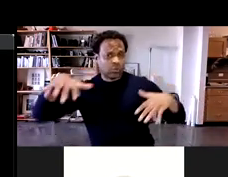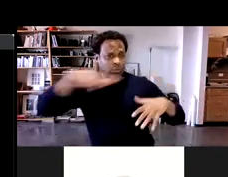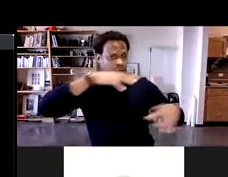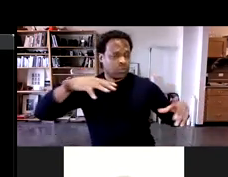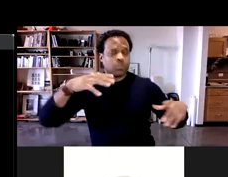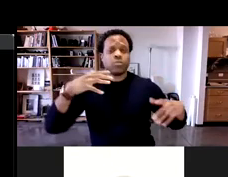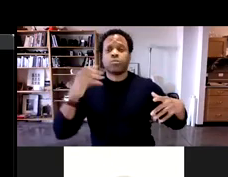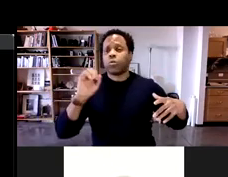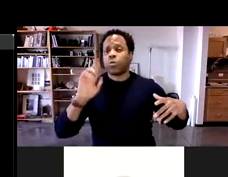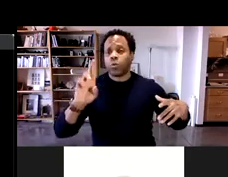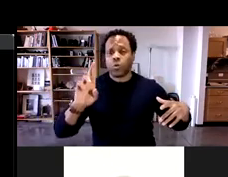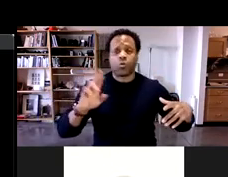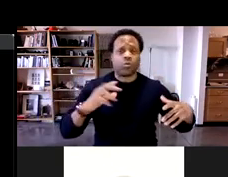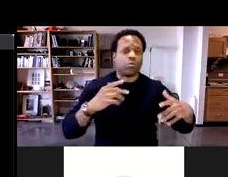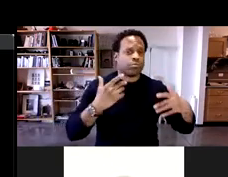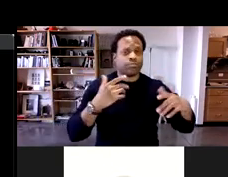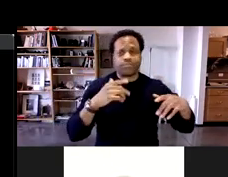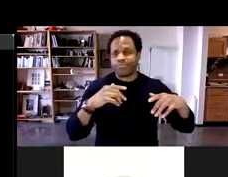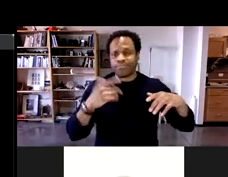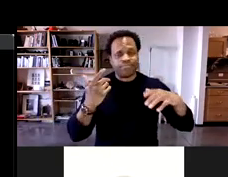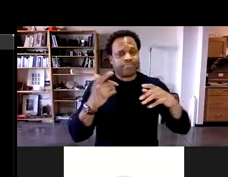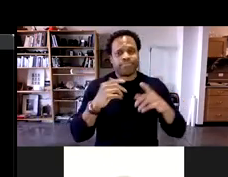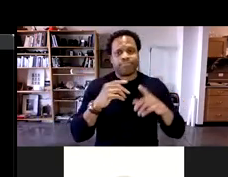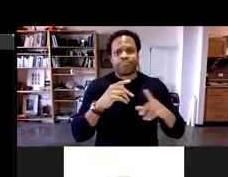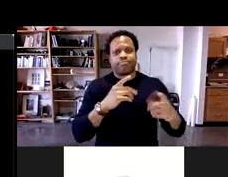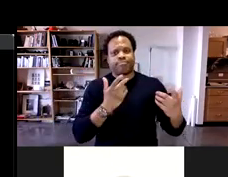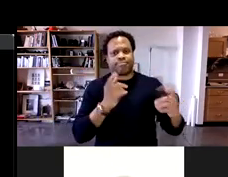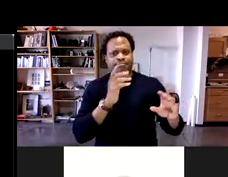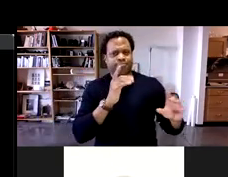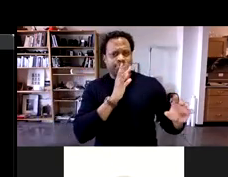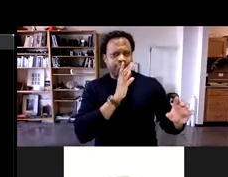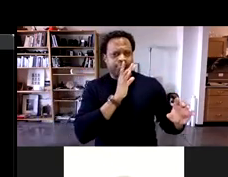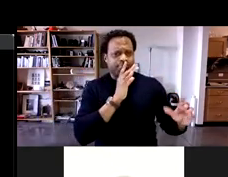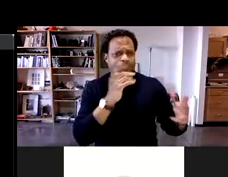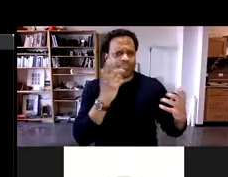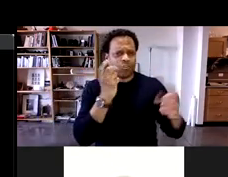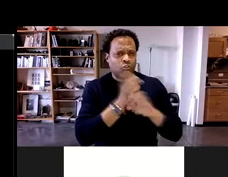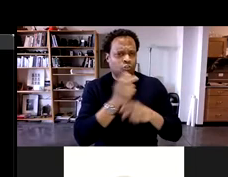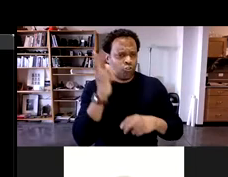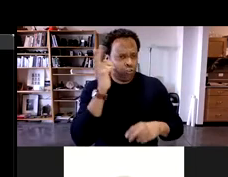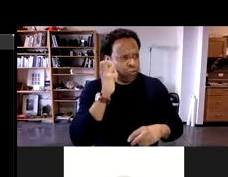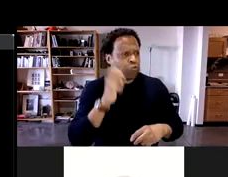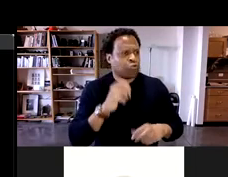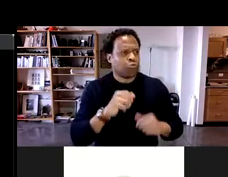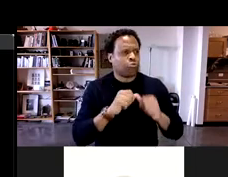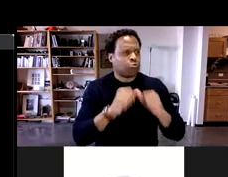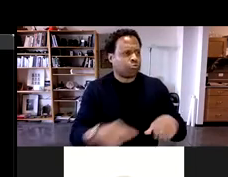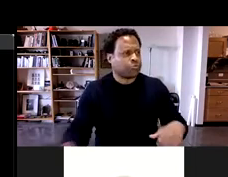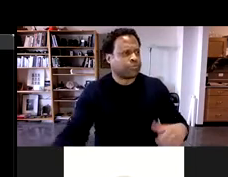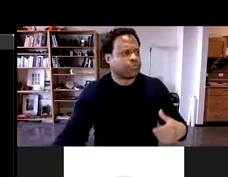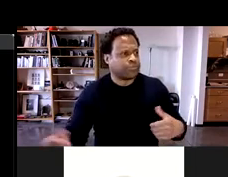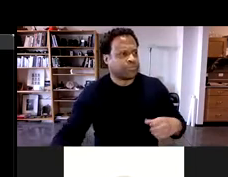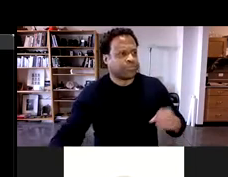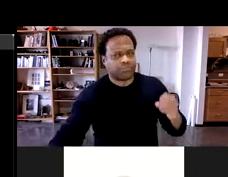to be following, that also increases the background noise that may be there because now there's more distance between you and the person you're talking to.